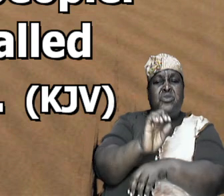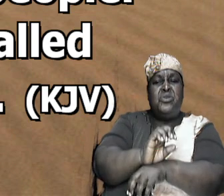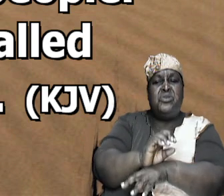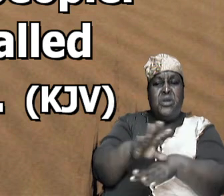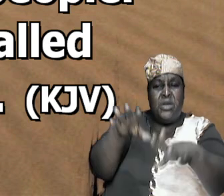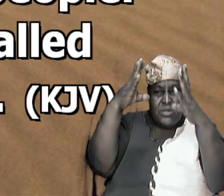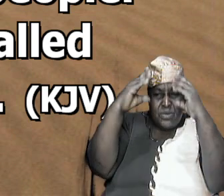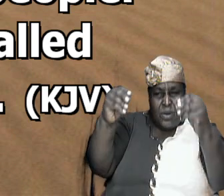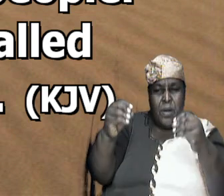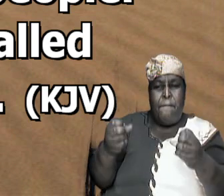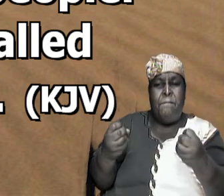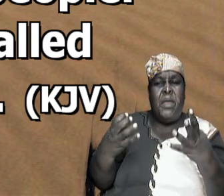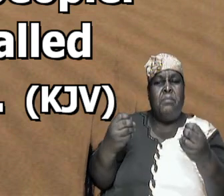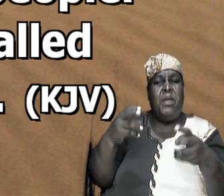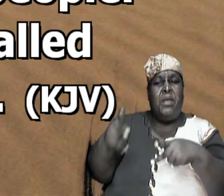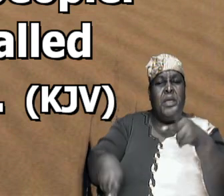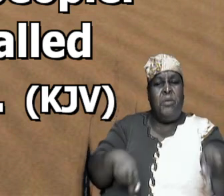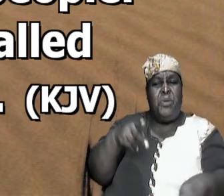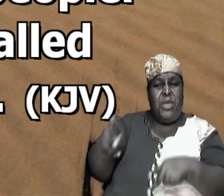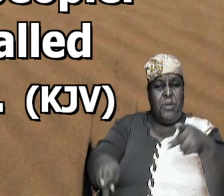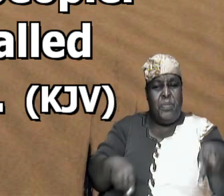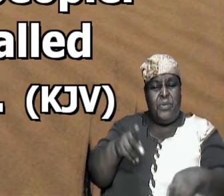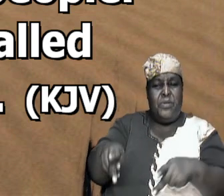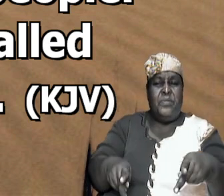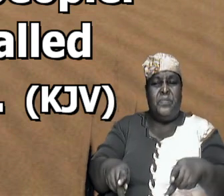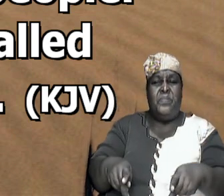much people. All right? So